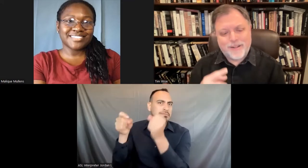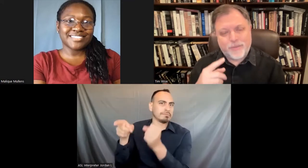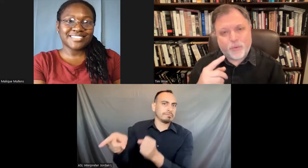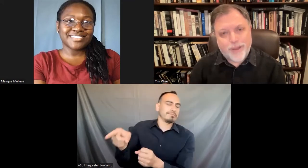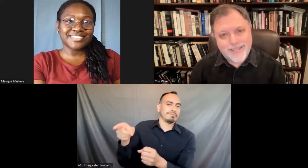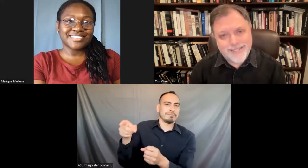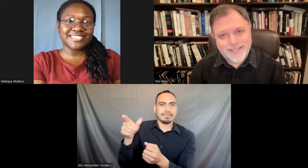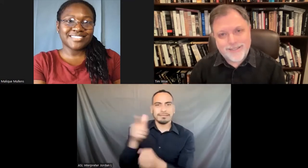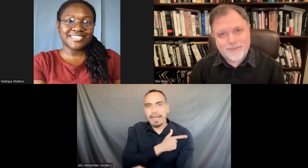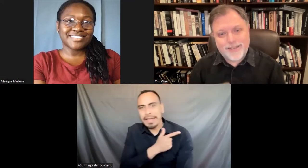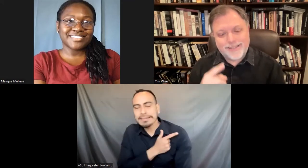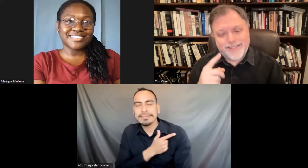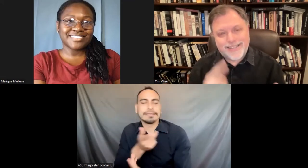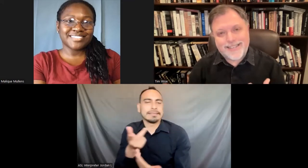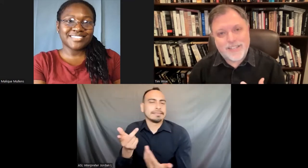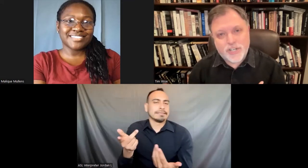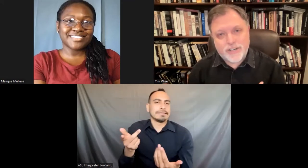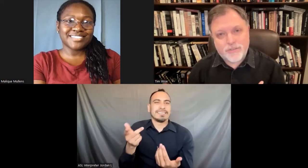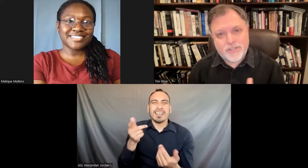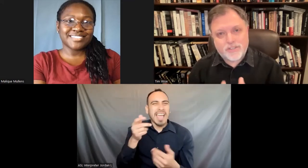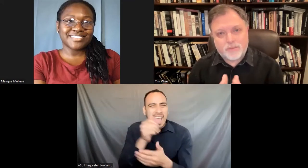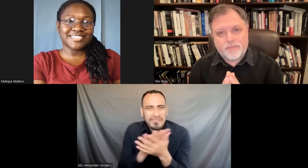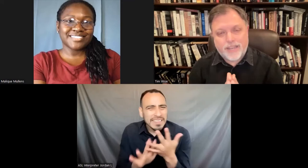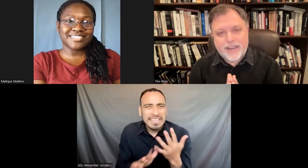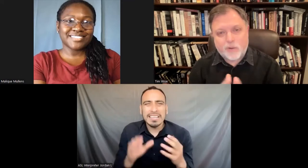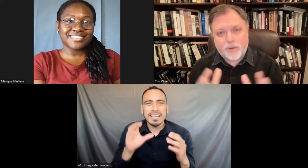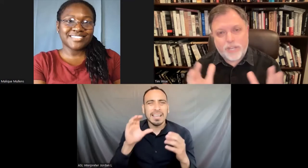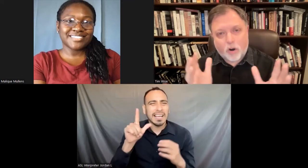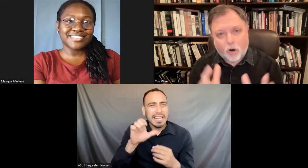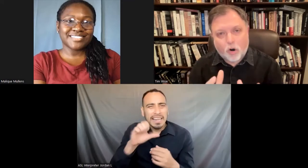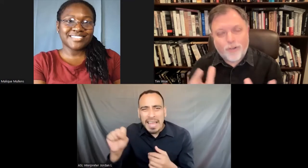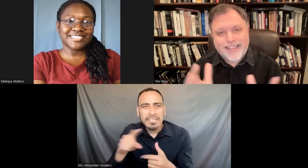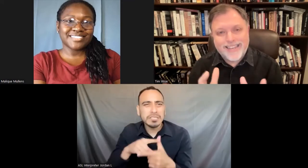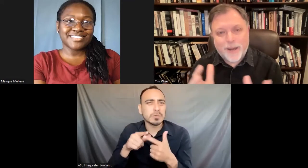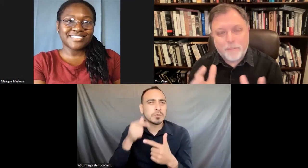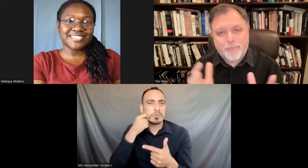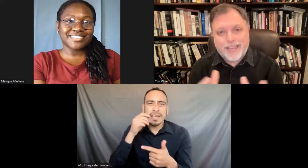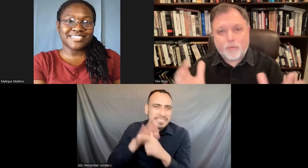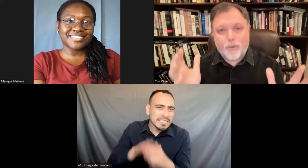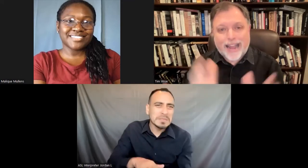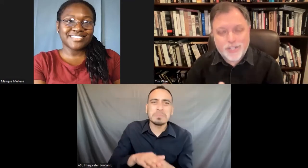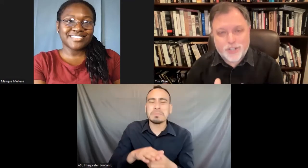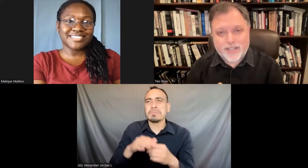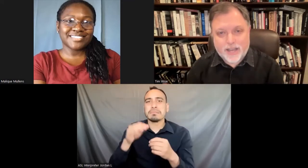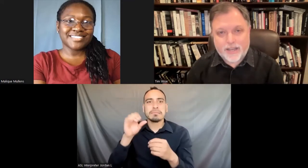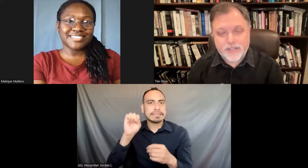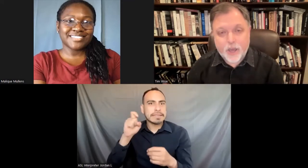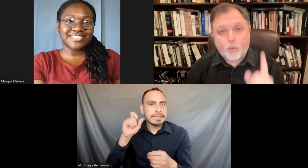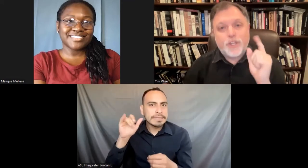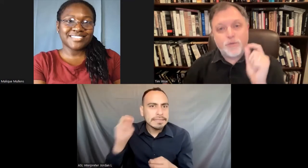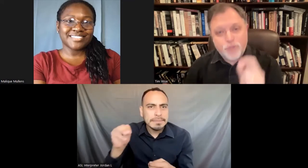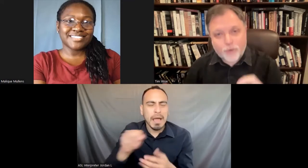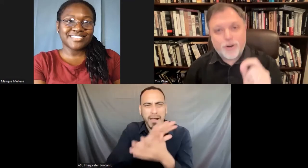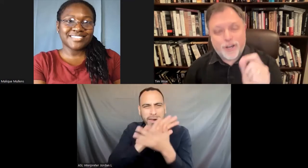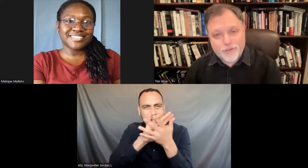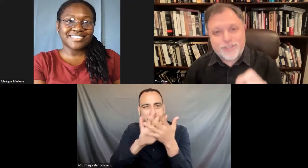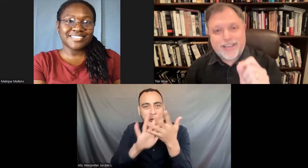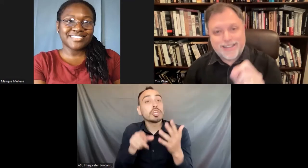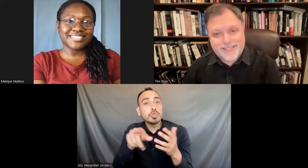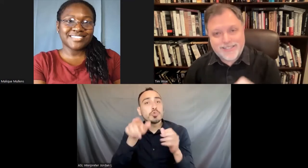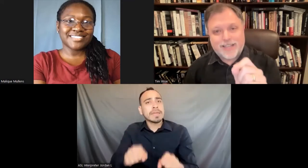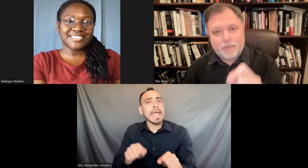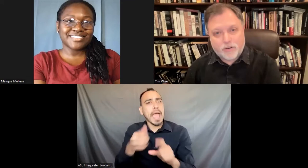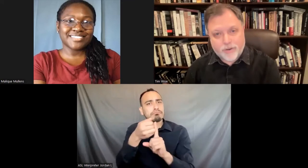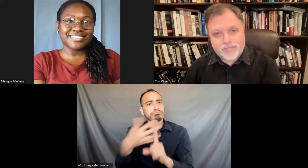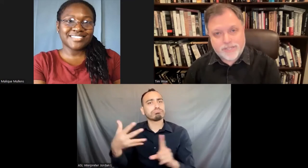system, the race system, the sex and gender system of inequity all end up being rationalized when you don't